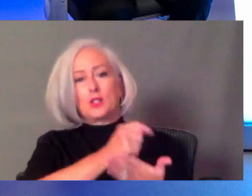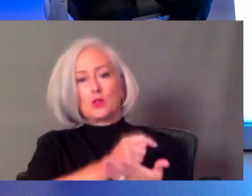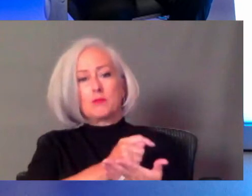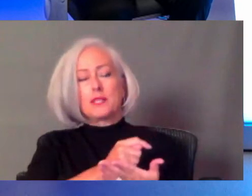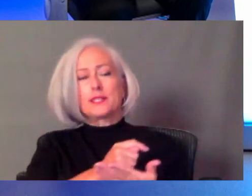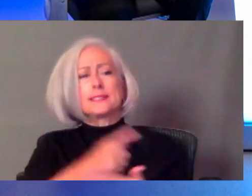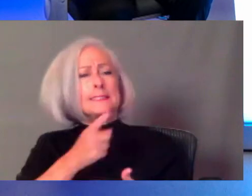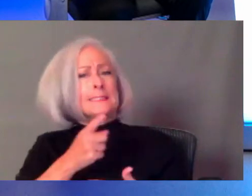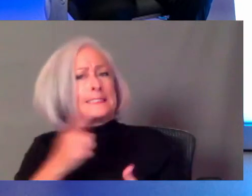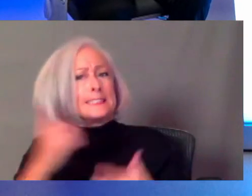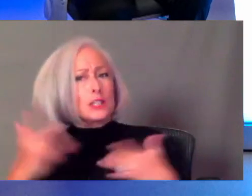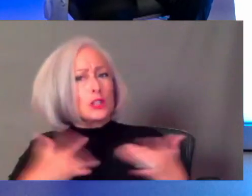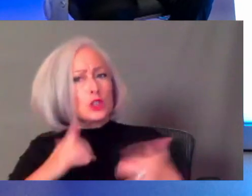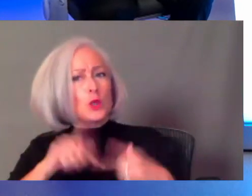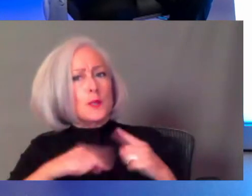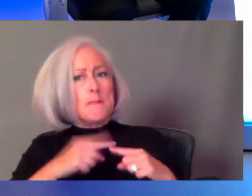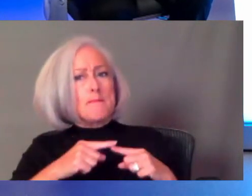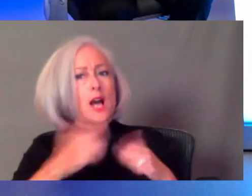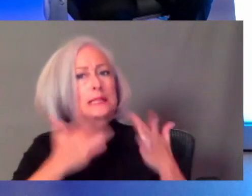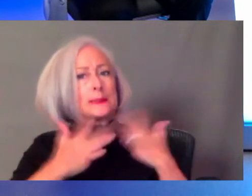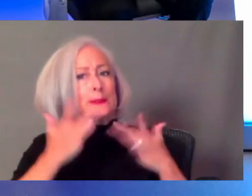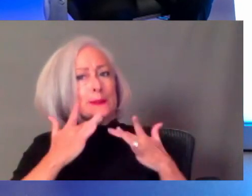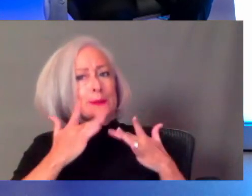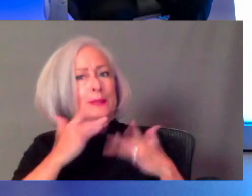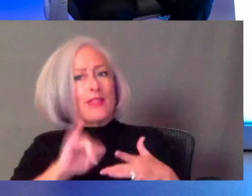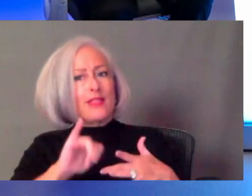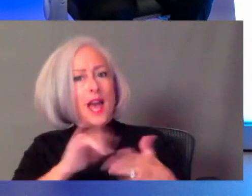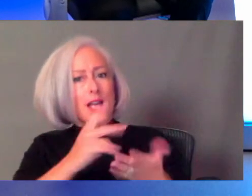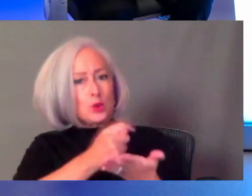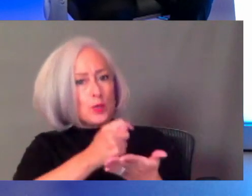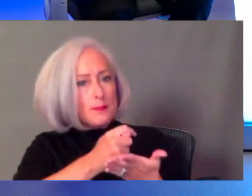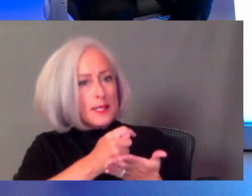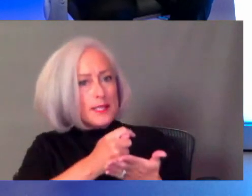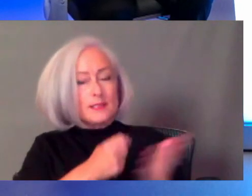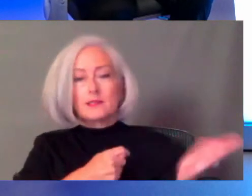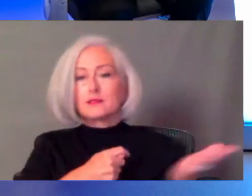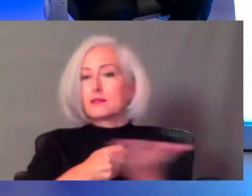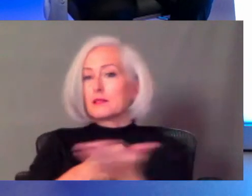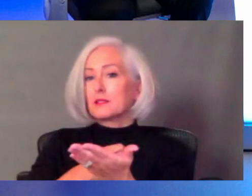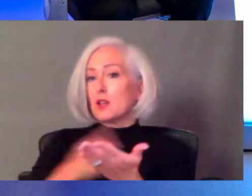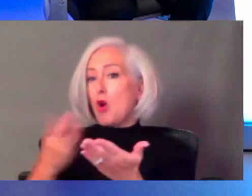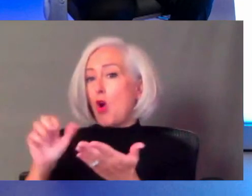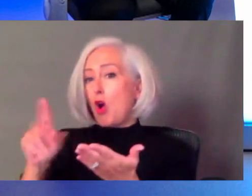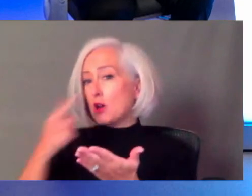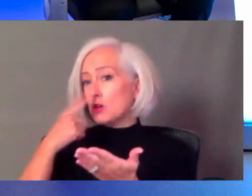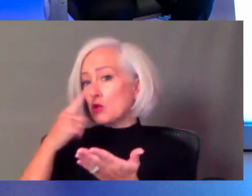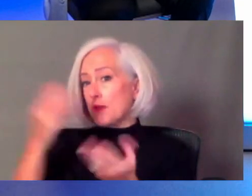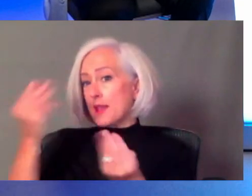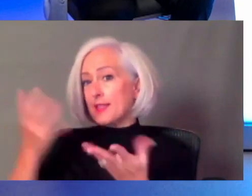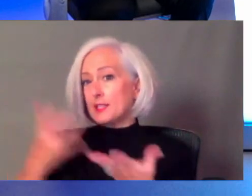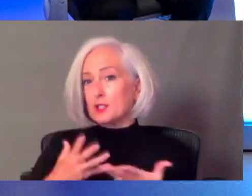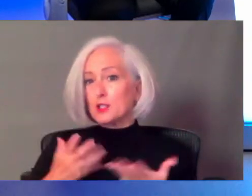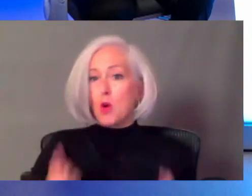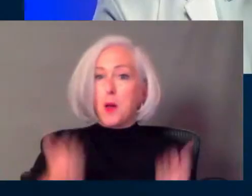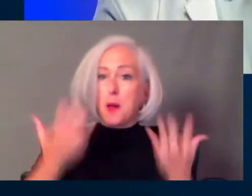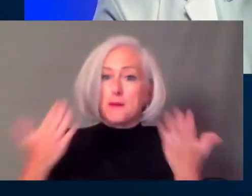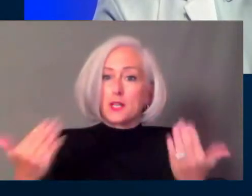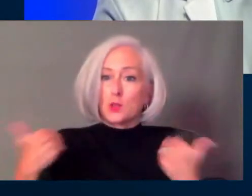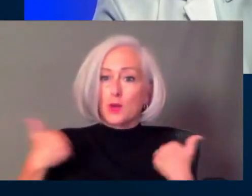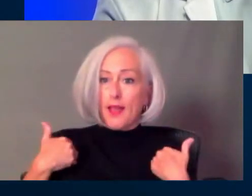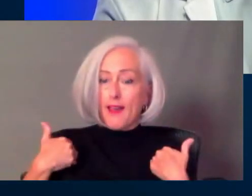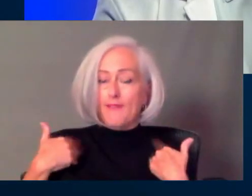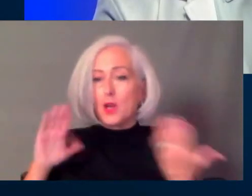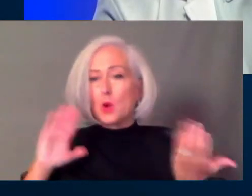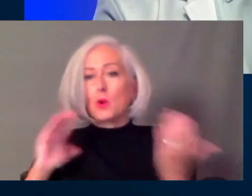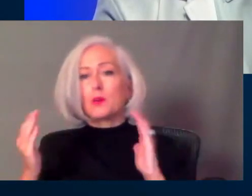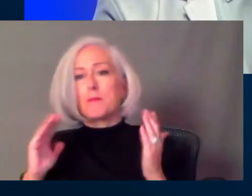with distribution of these. So some areas may have a little bit more problem than others. I think they are really trying to focus on those places that are hardest